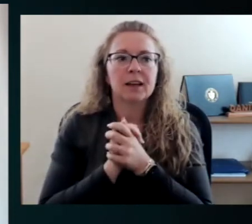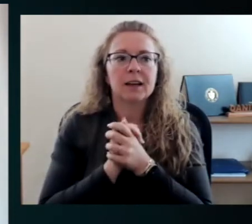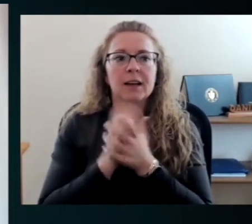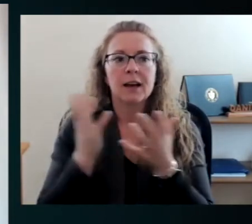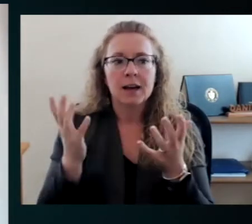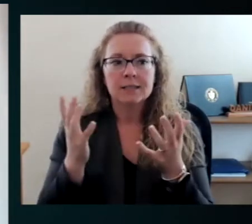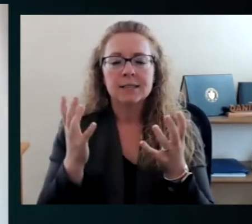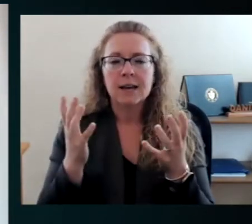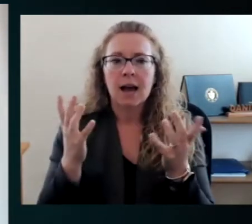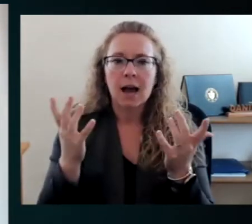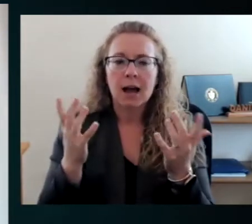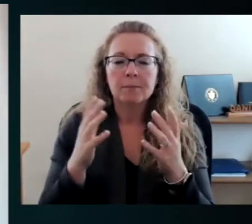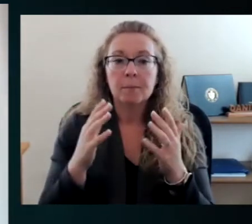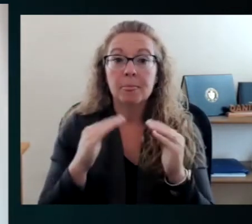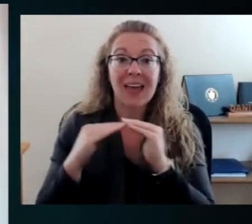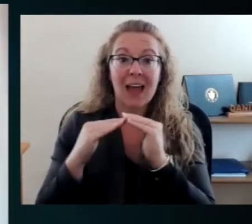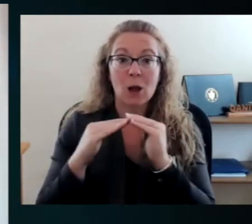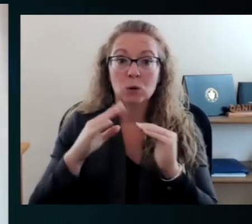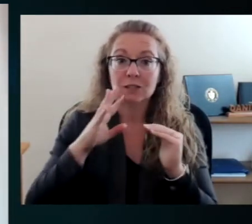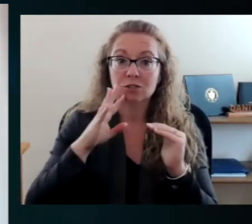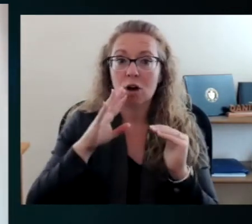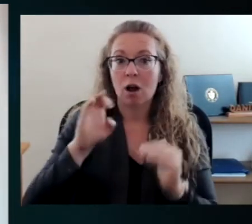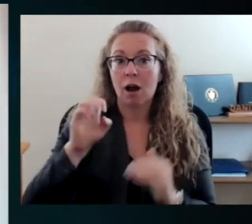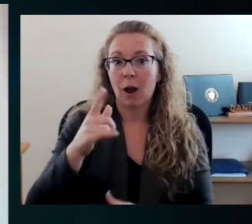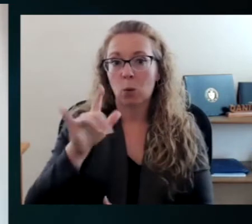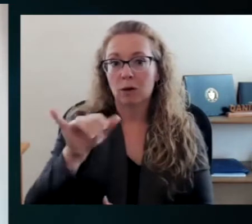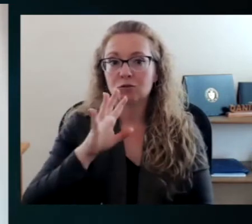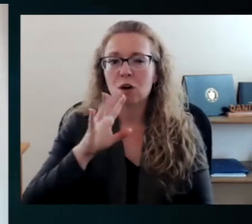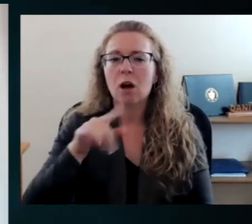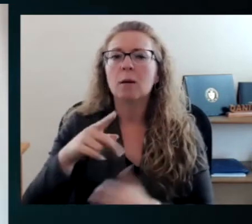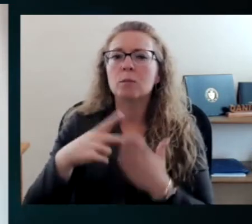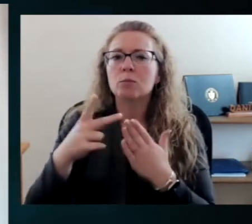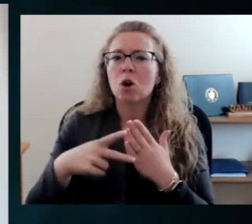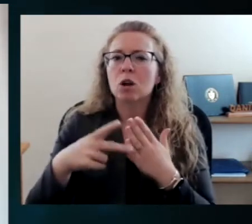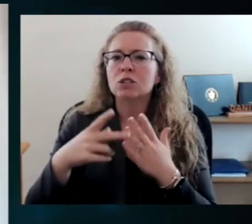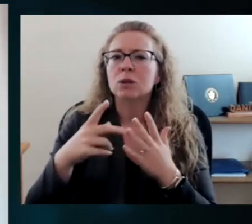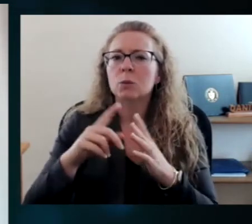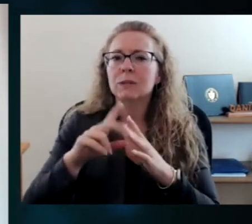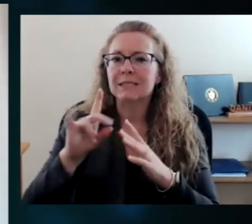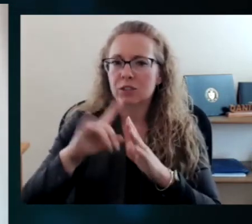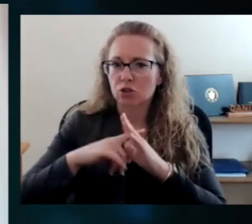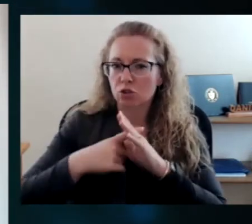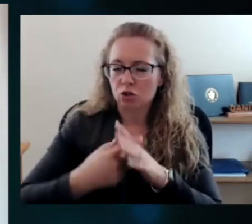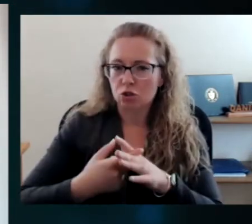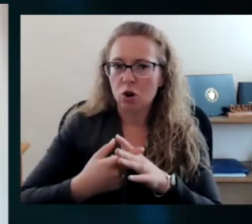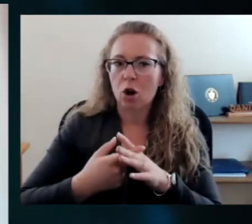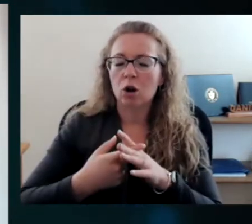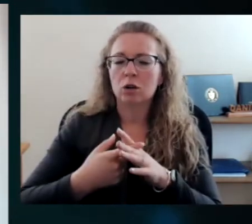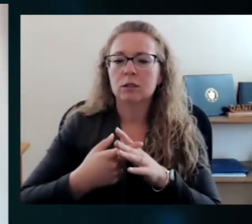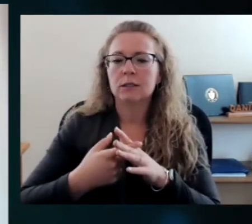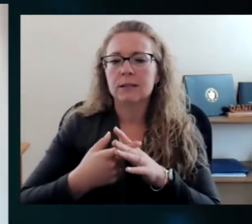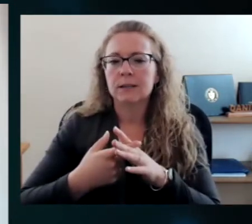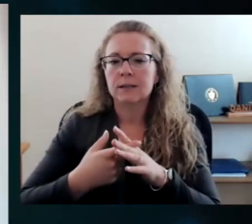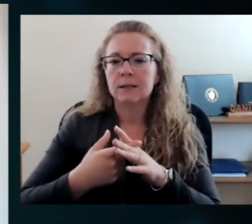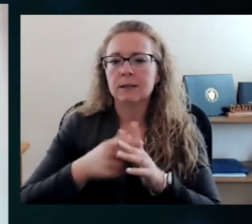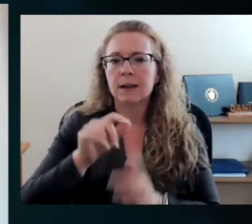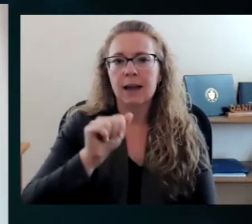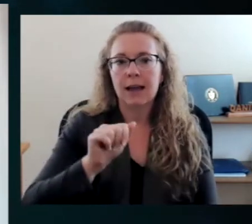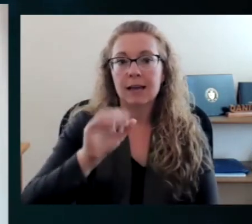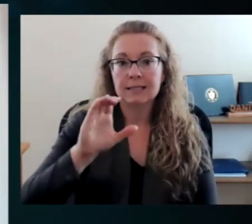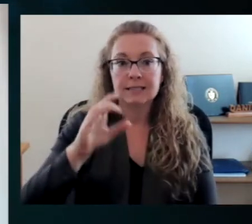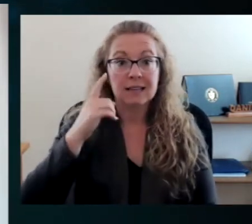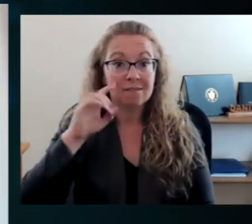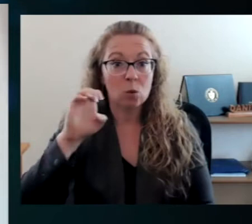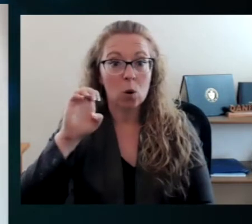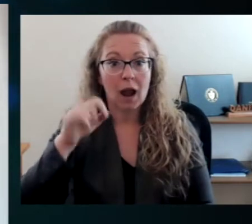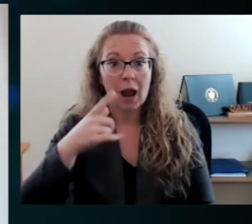The Equity Talks is a project that we started, a bunch of us here, the ACs for Equity,